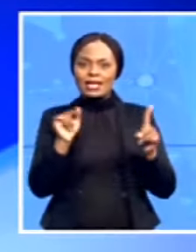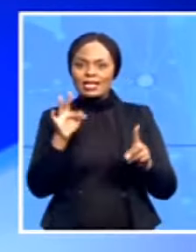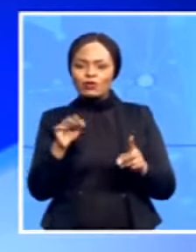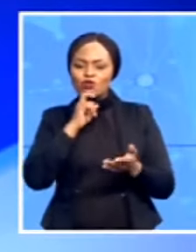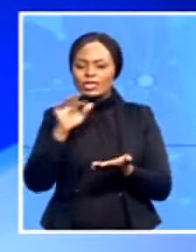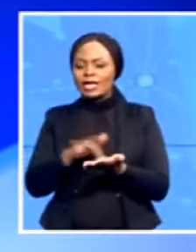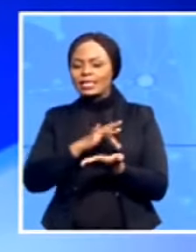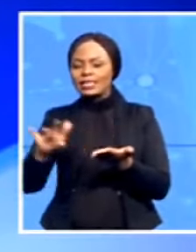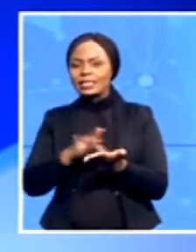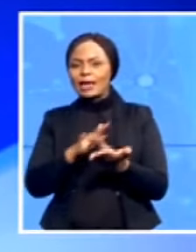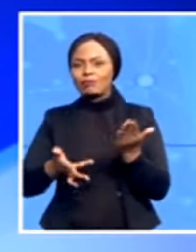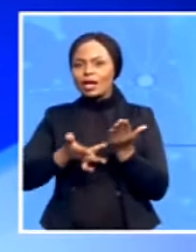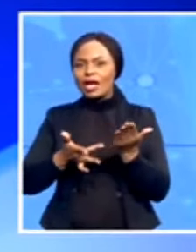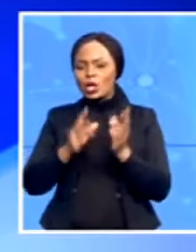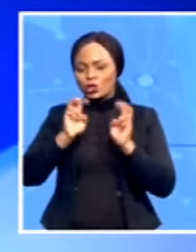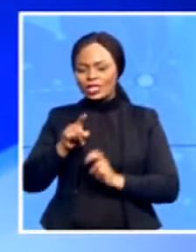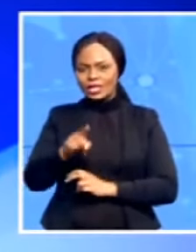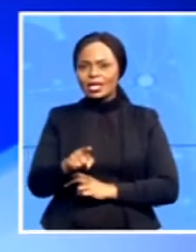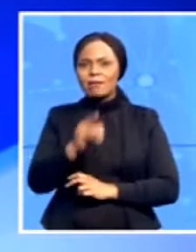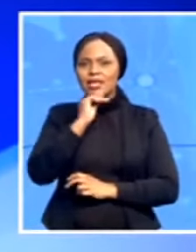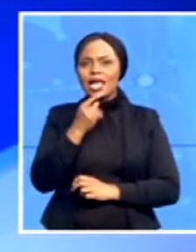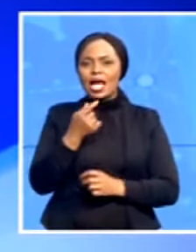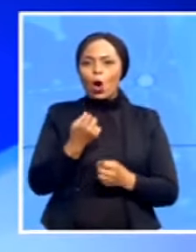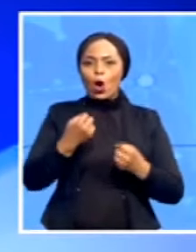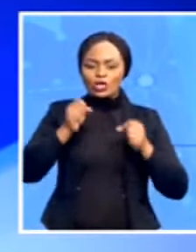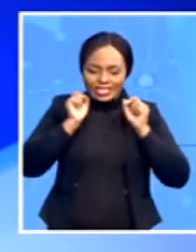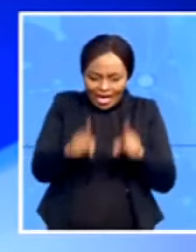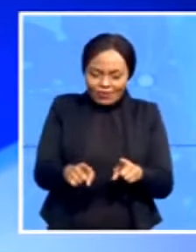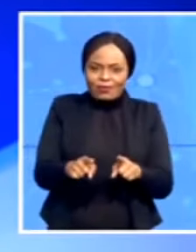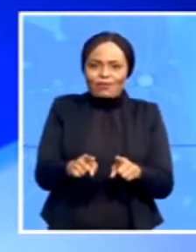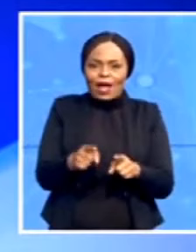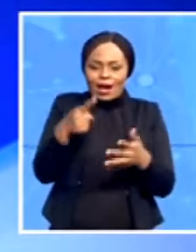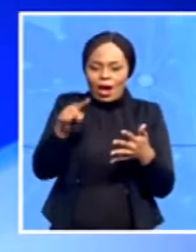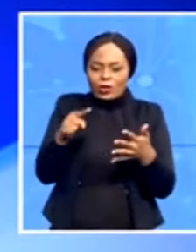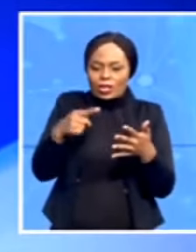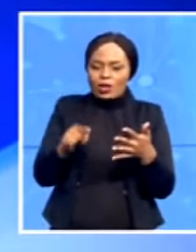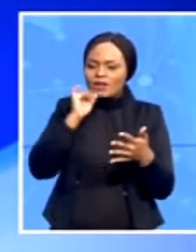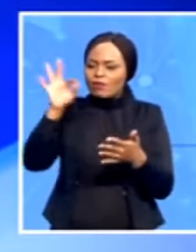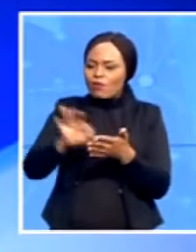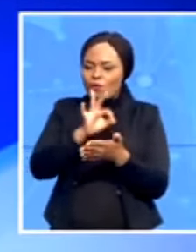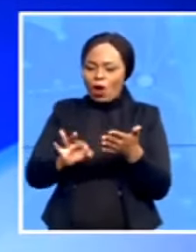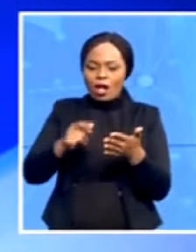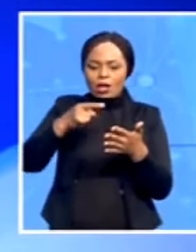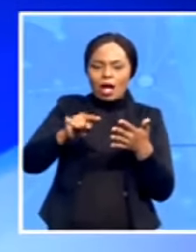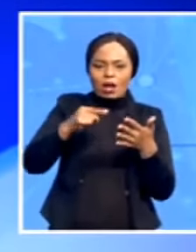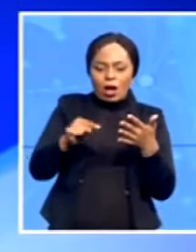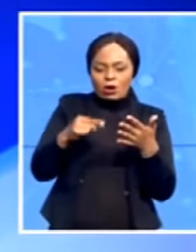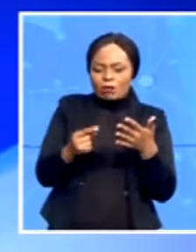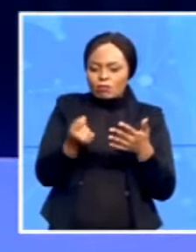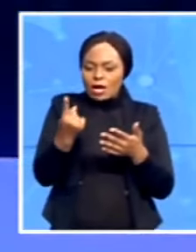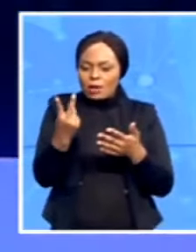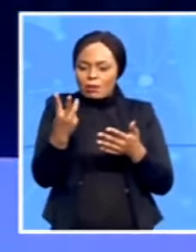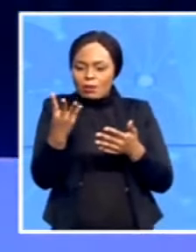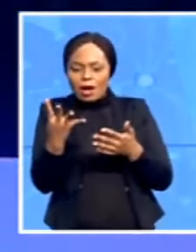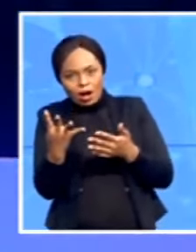automatically, and then the results will be given immediately after voting has been completed.